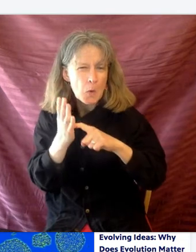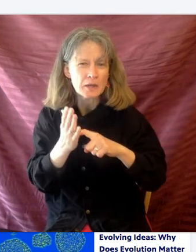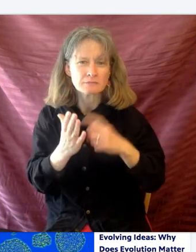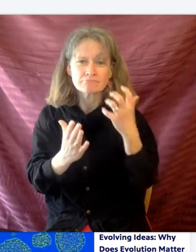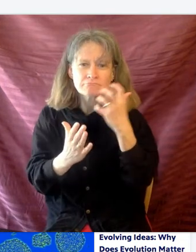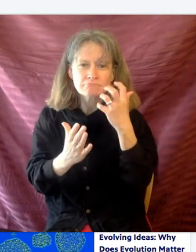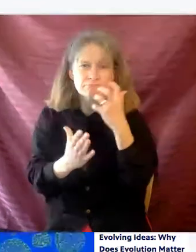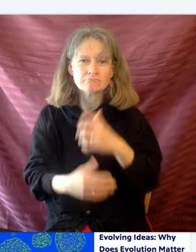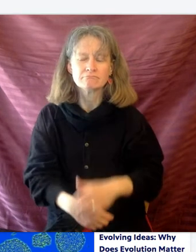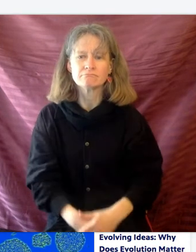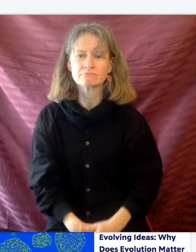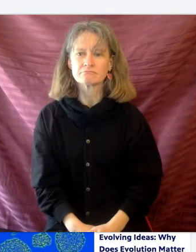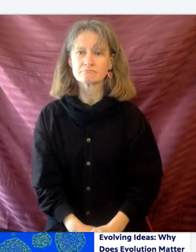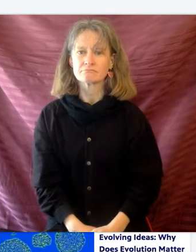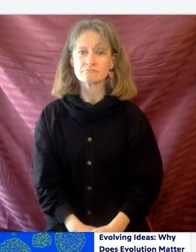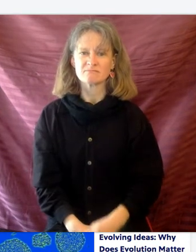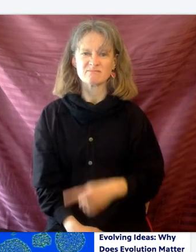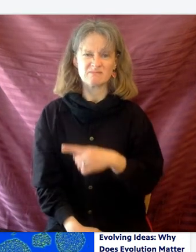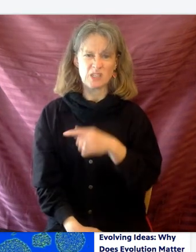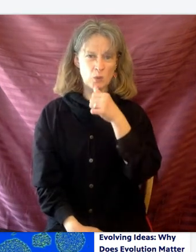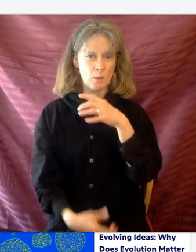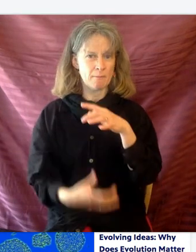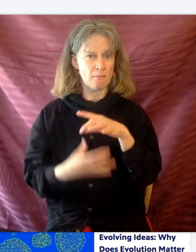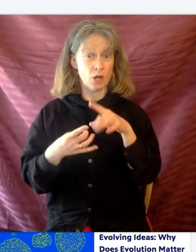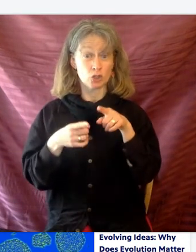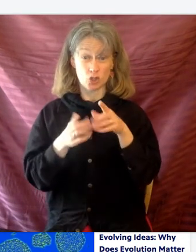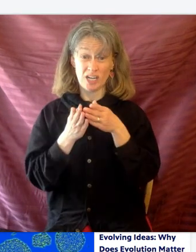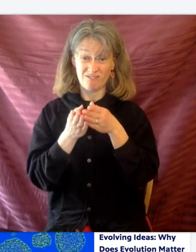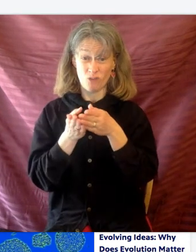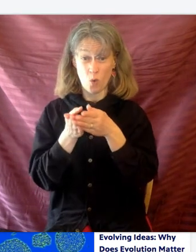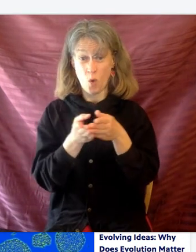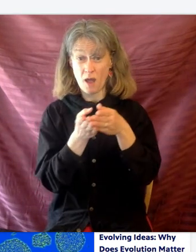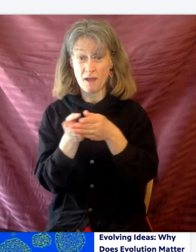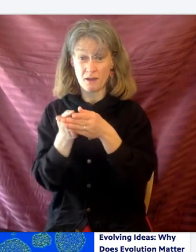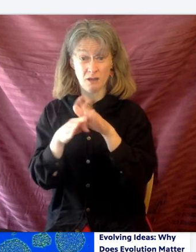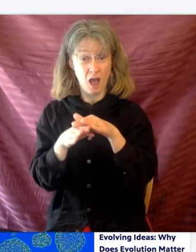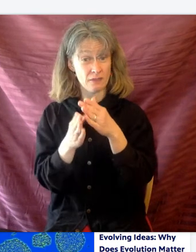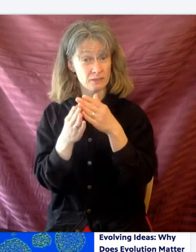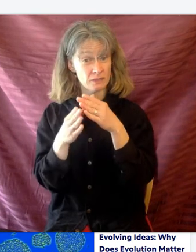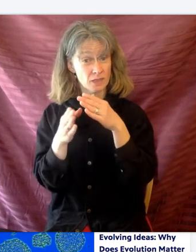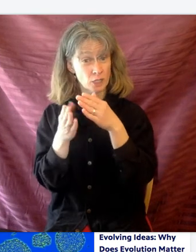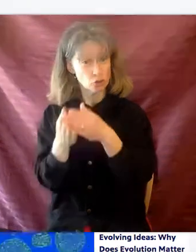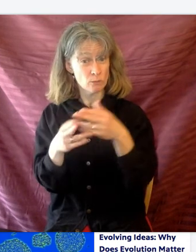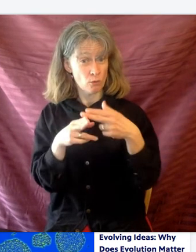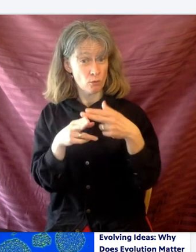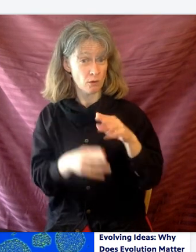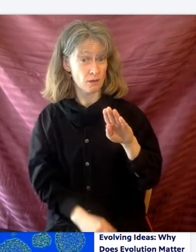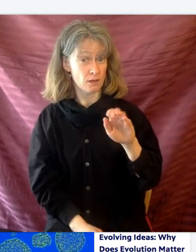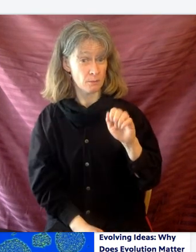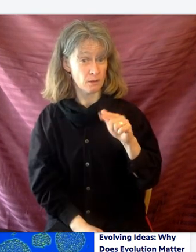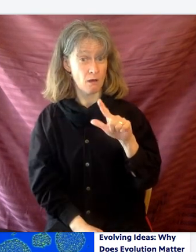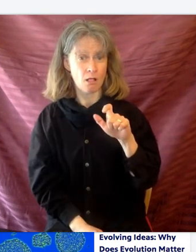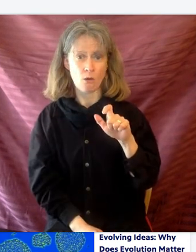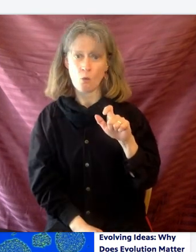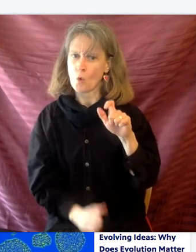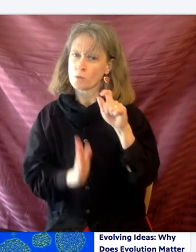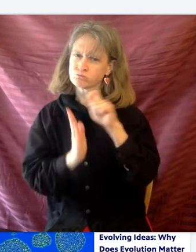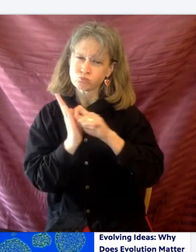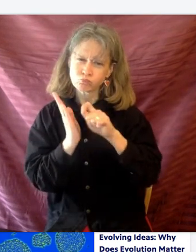detailed records of what he saw during his voyage on the Beagle. He collected fossils. He kept detailed recordings